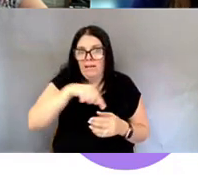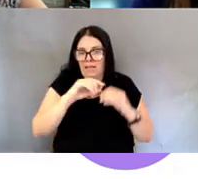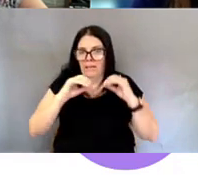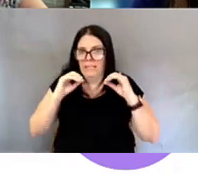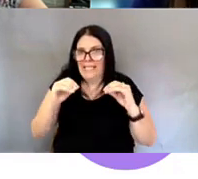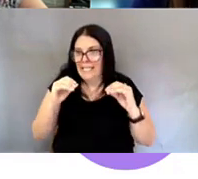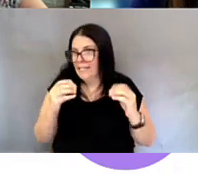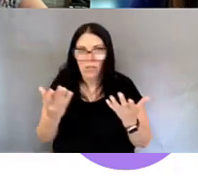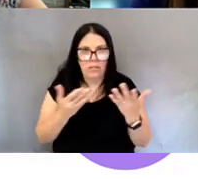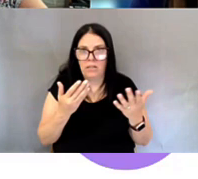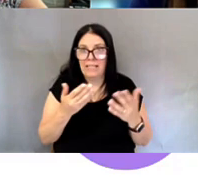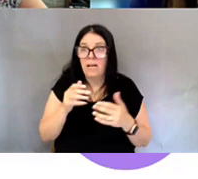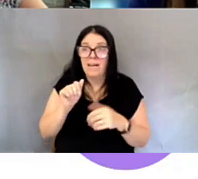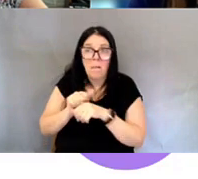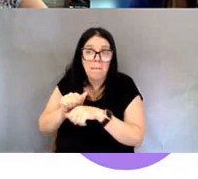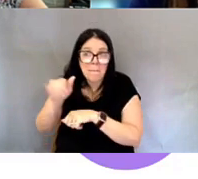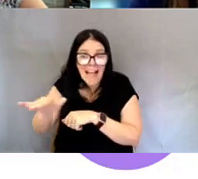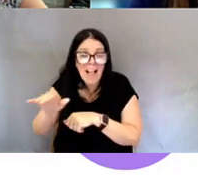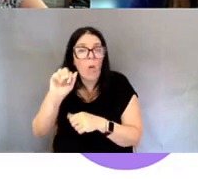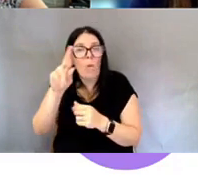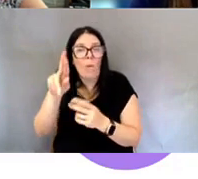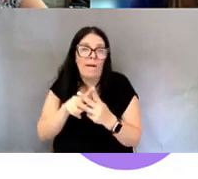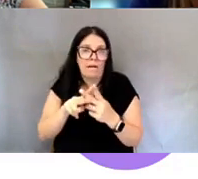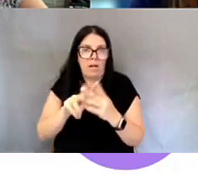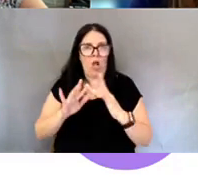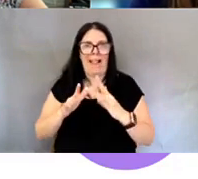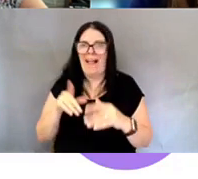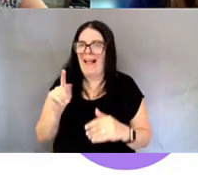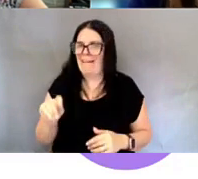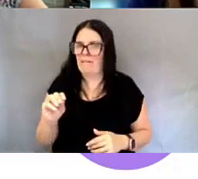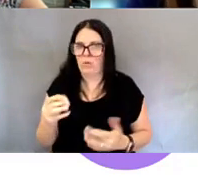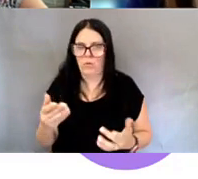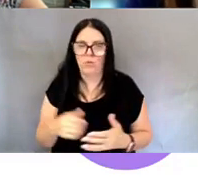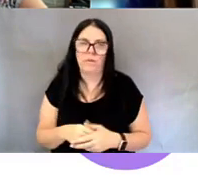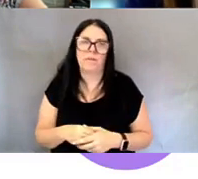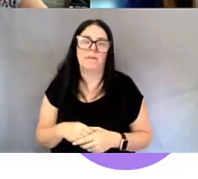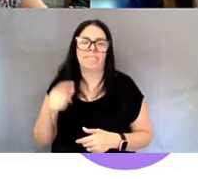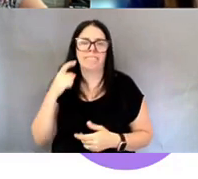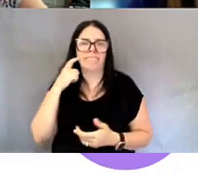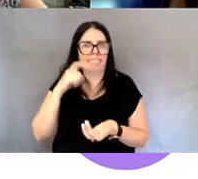online with their learners in some form. New tools, skills,